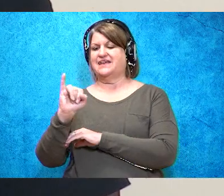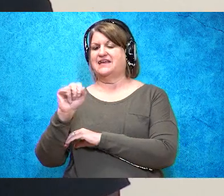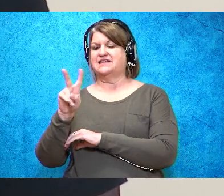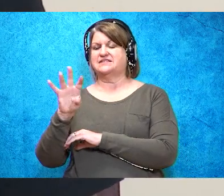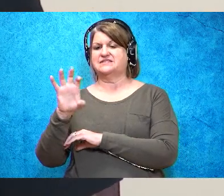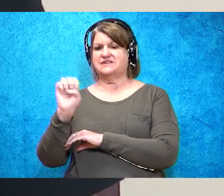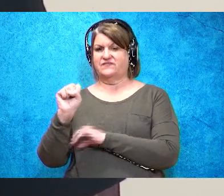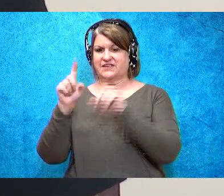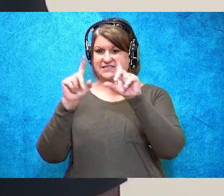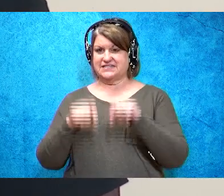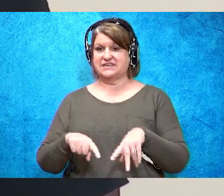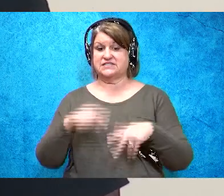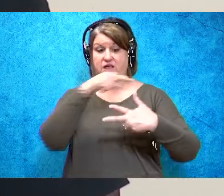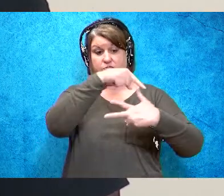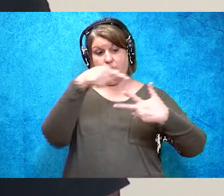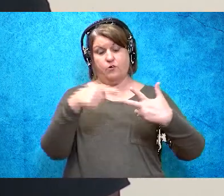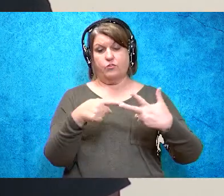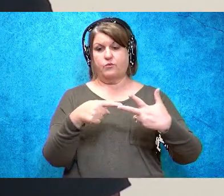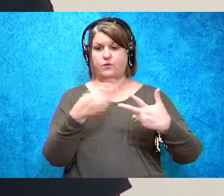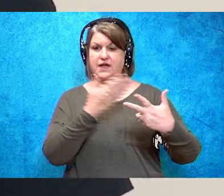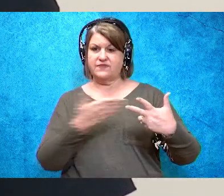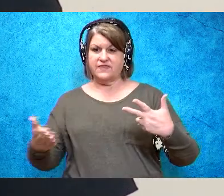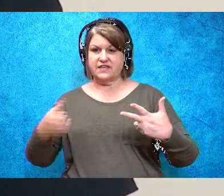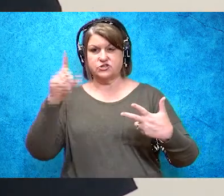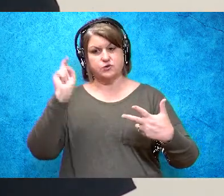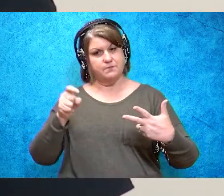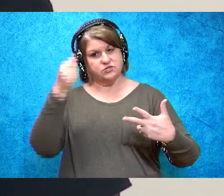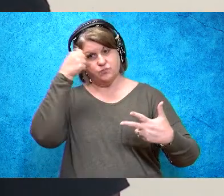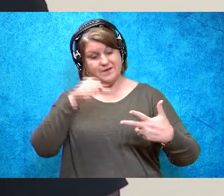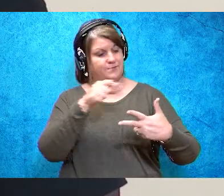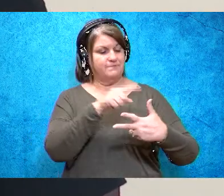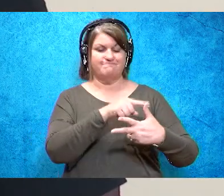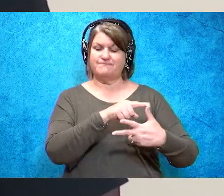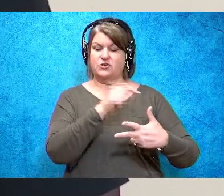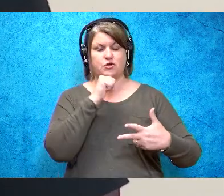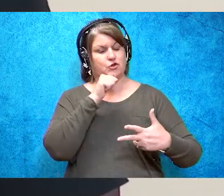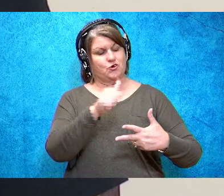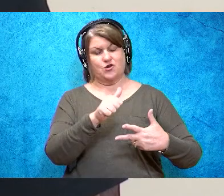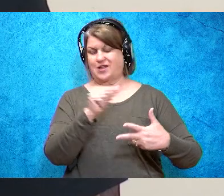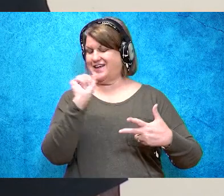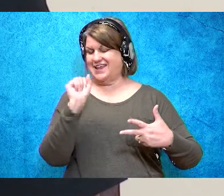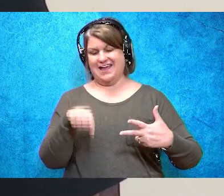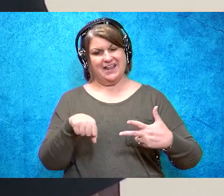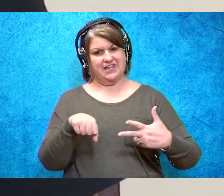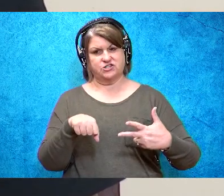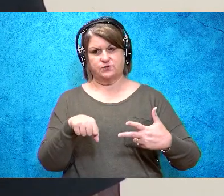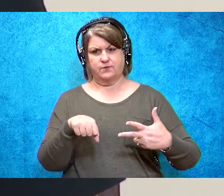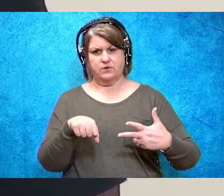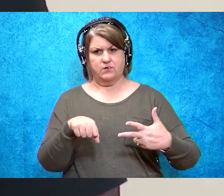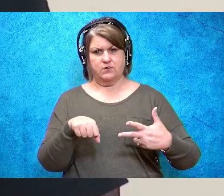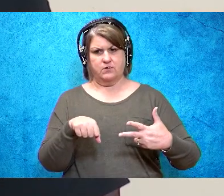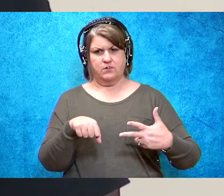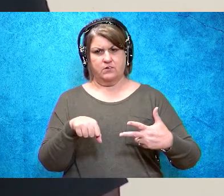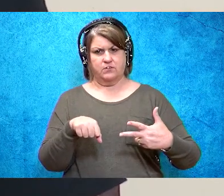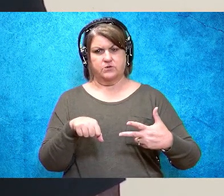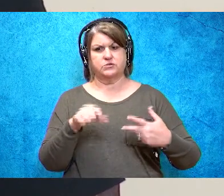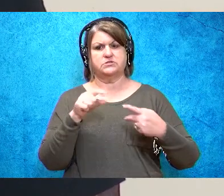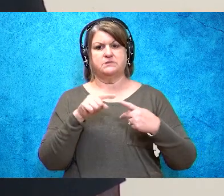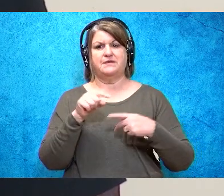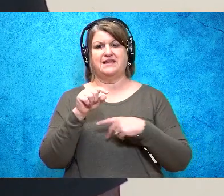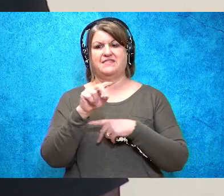must remember as a mid-year graduate: that you are not eligible to be the Val or Sal of your senior